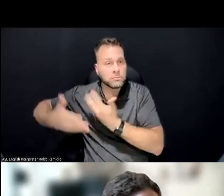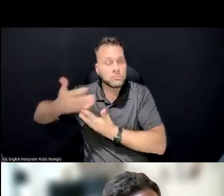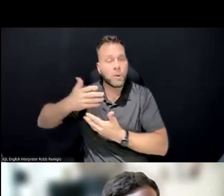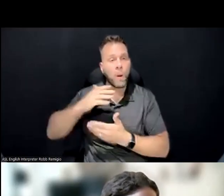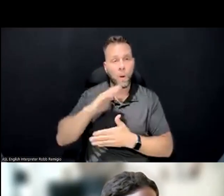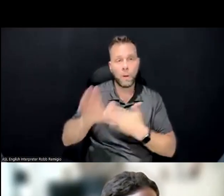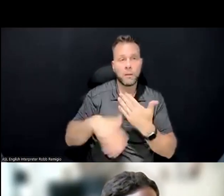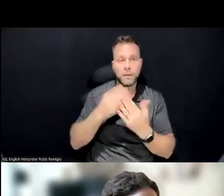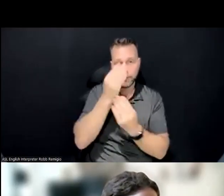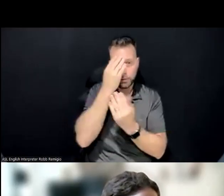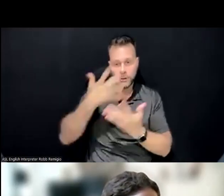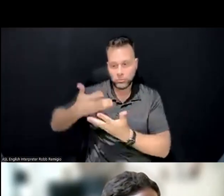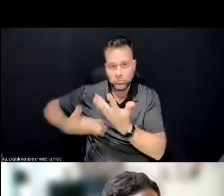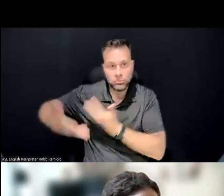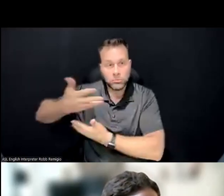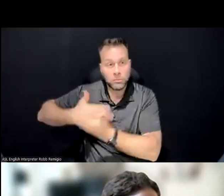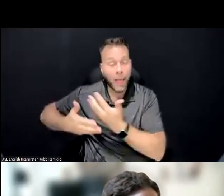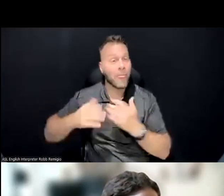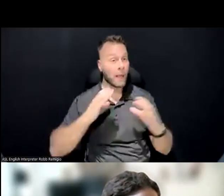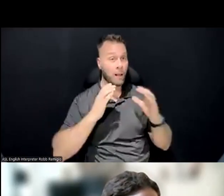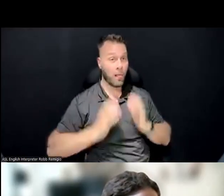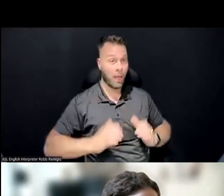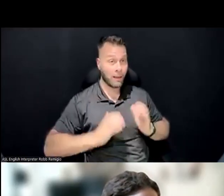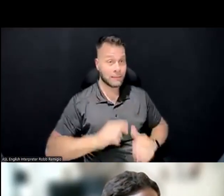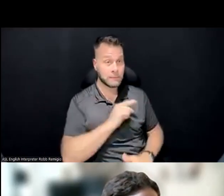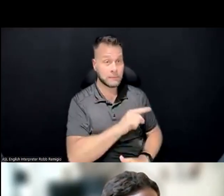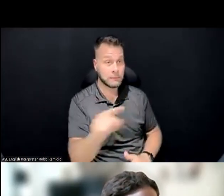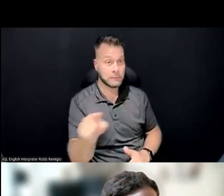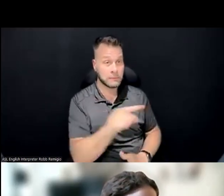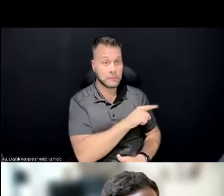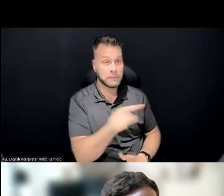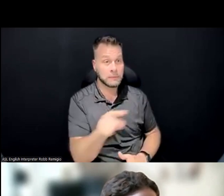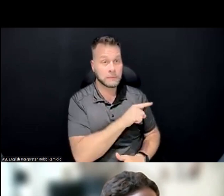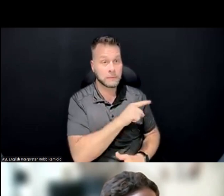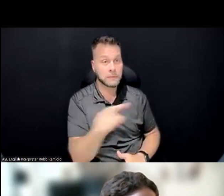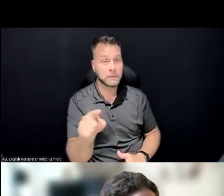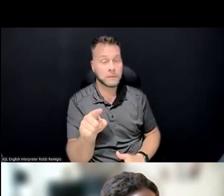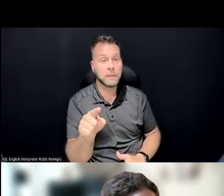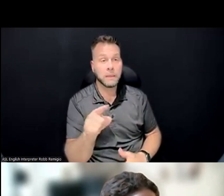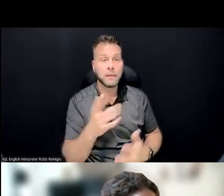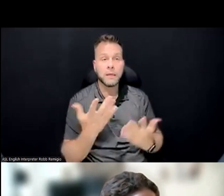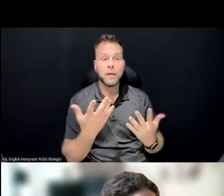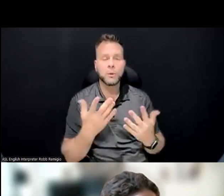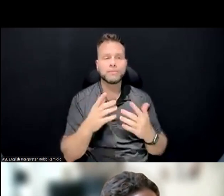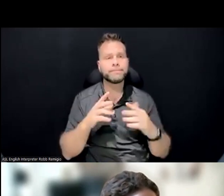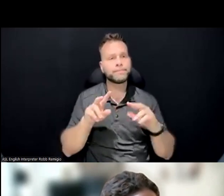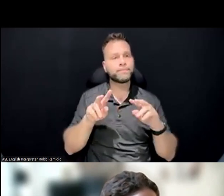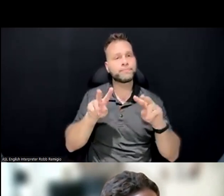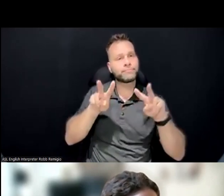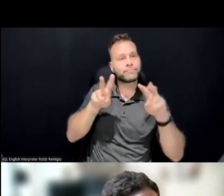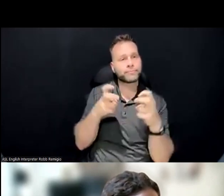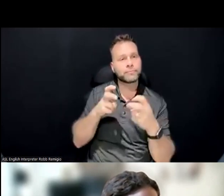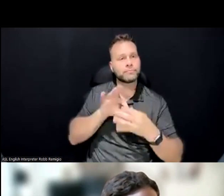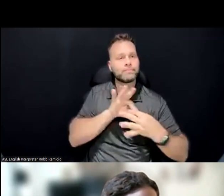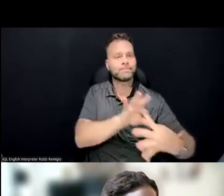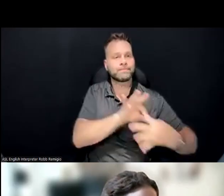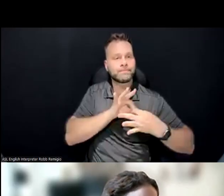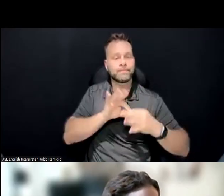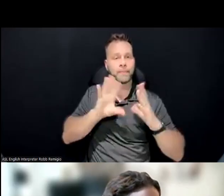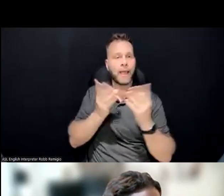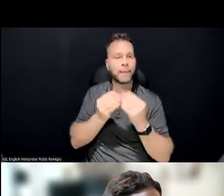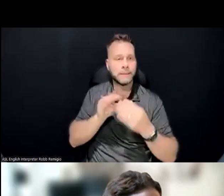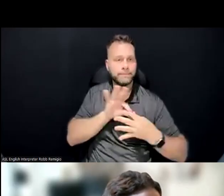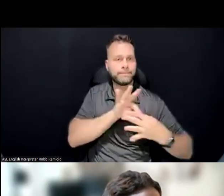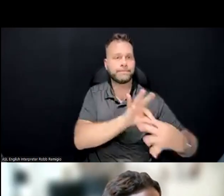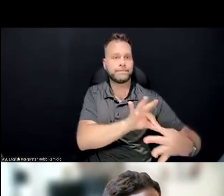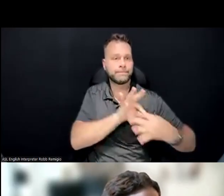together, and our clients basically they look at us as part of their family, so they open up. We know